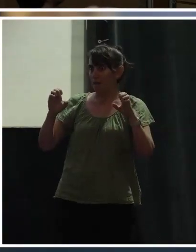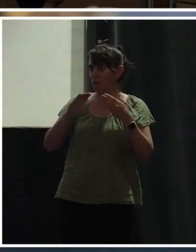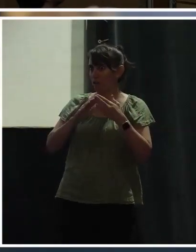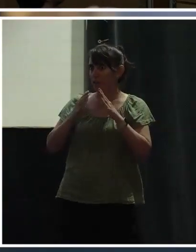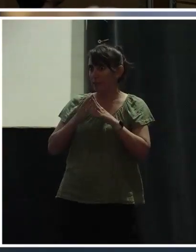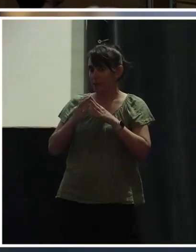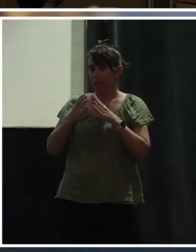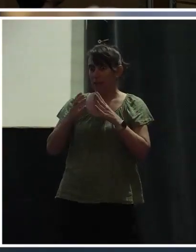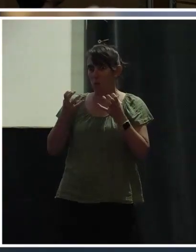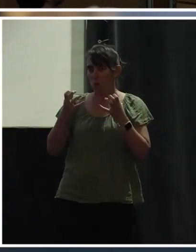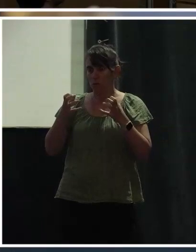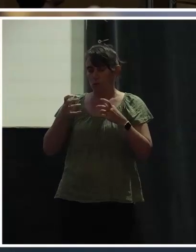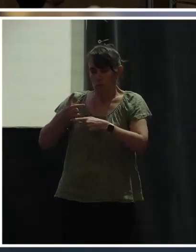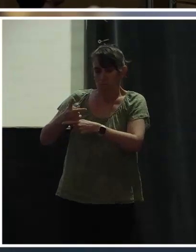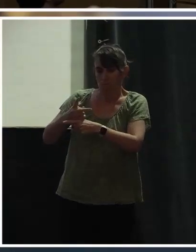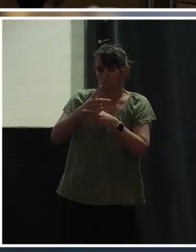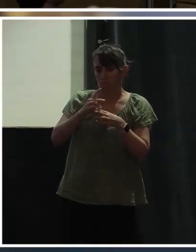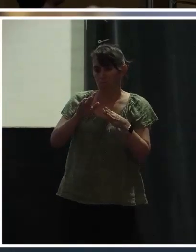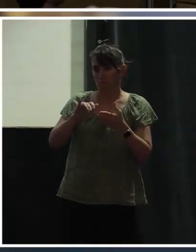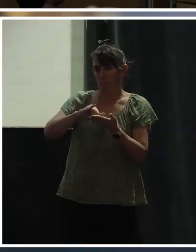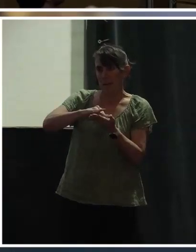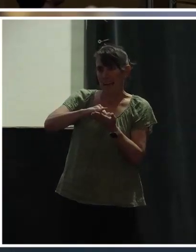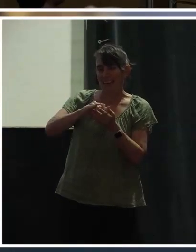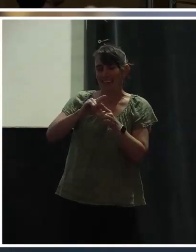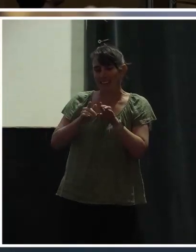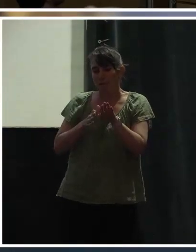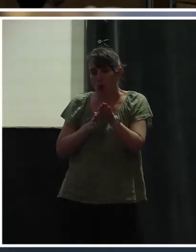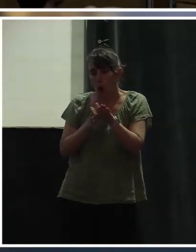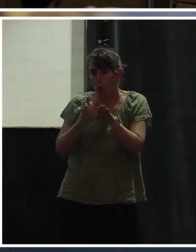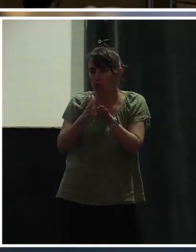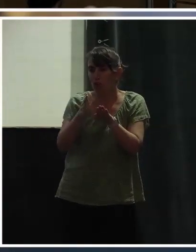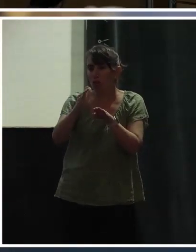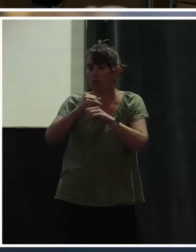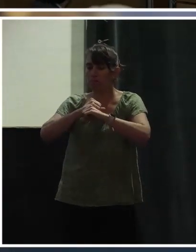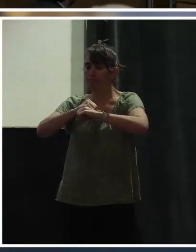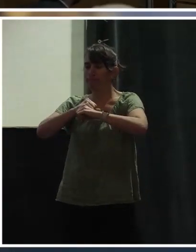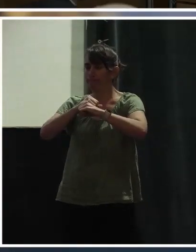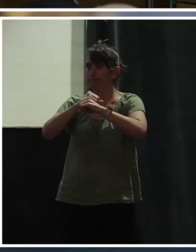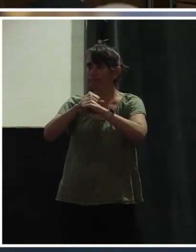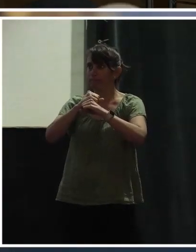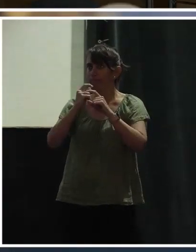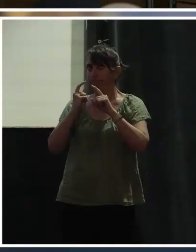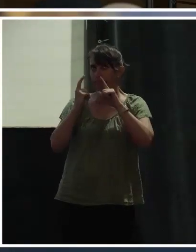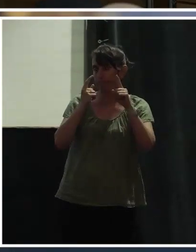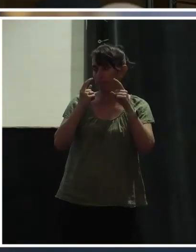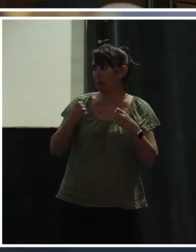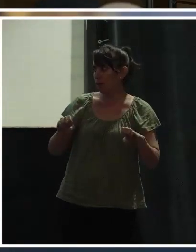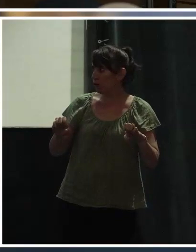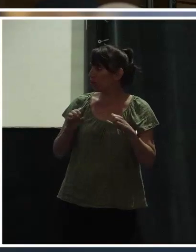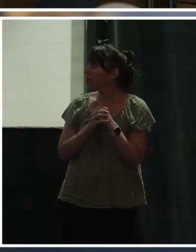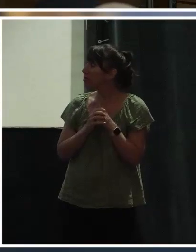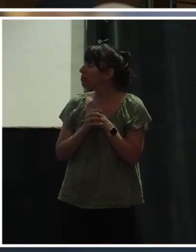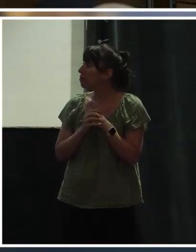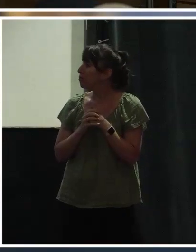Lower Manhattan as a connected set of coastal resiliency efforts. And I wanted to give just a moment here for Jordan Salinger, who works for the Mayor's